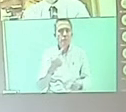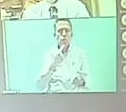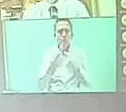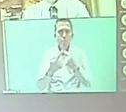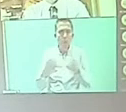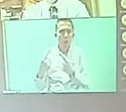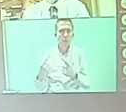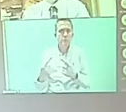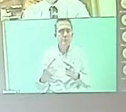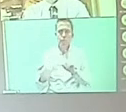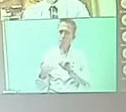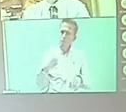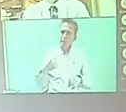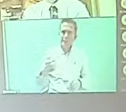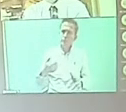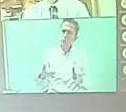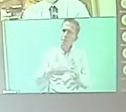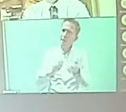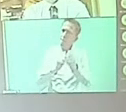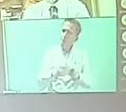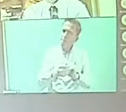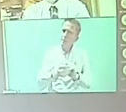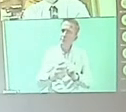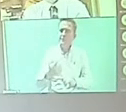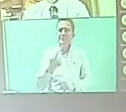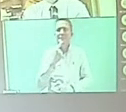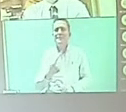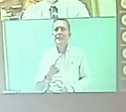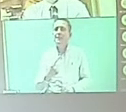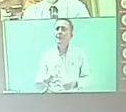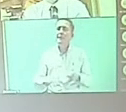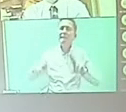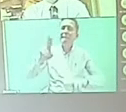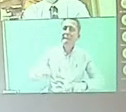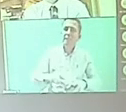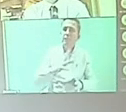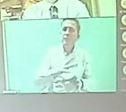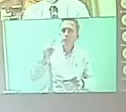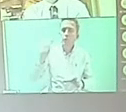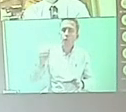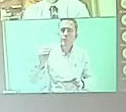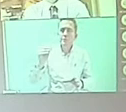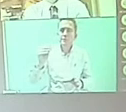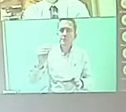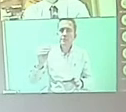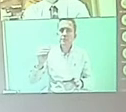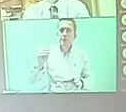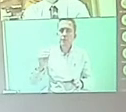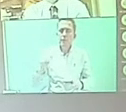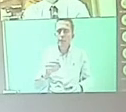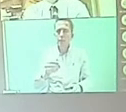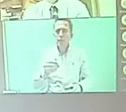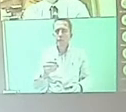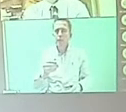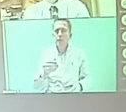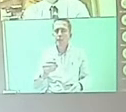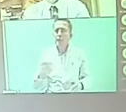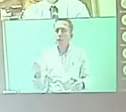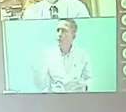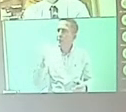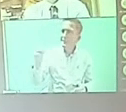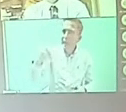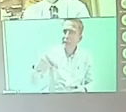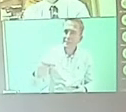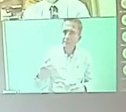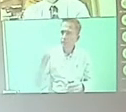my amendment, he mentioned if the Tories turn up, I've just checked the council attendance records,